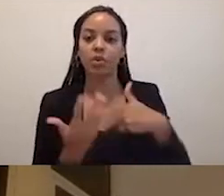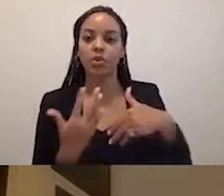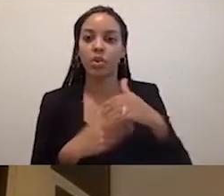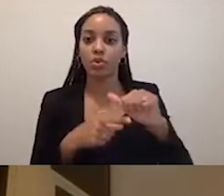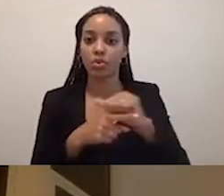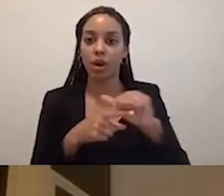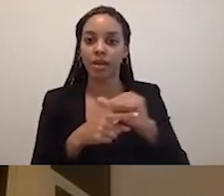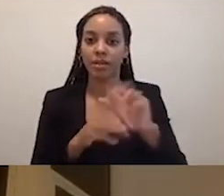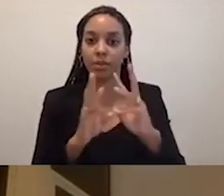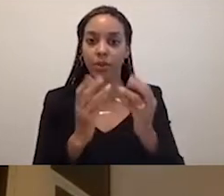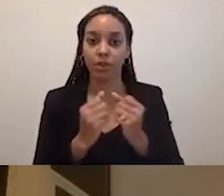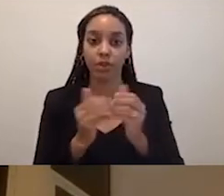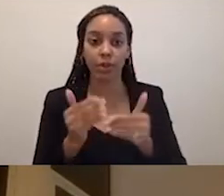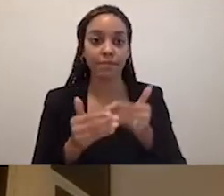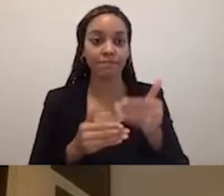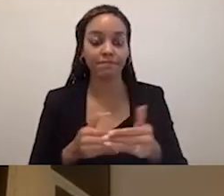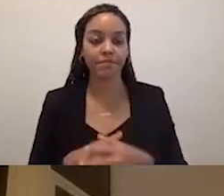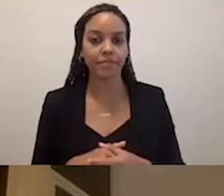slide.